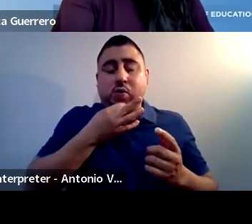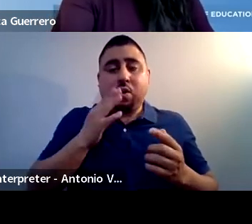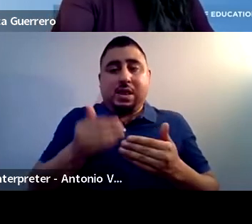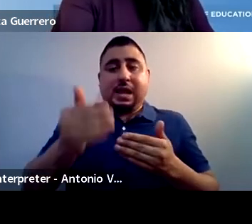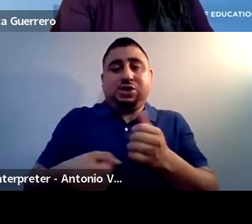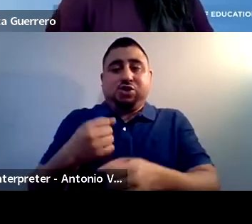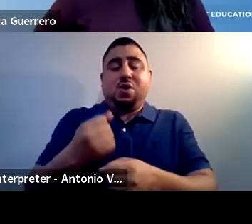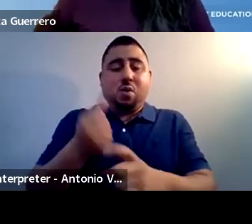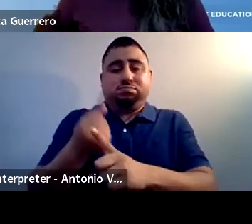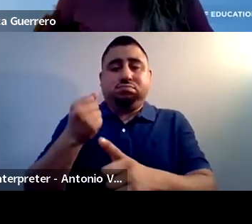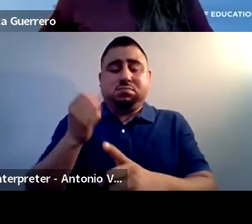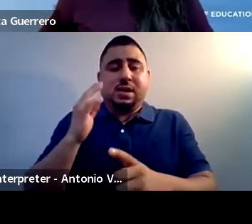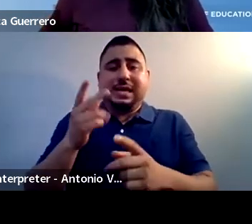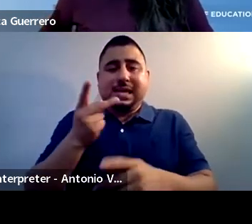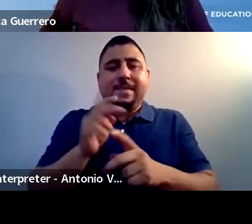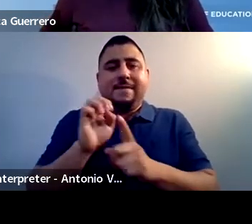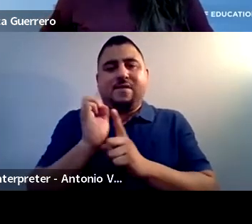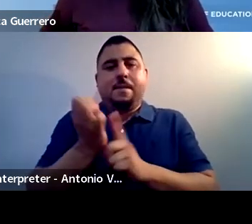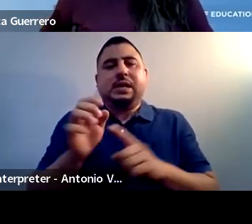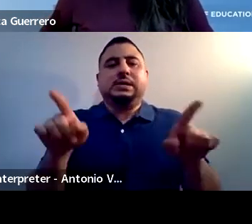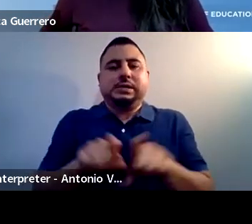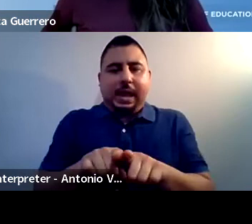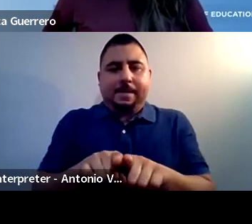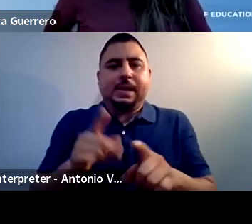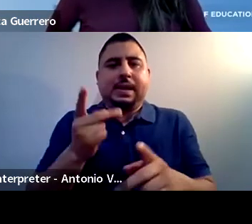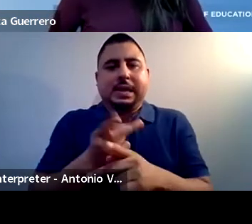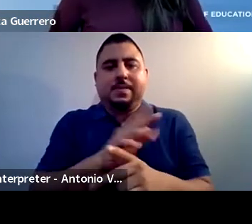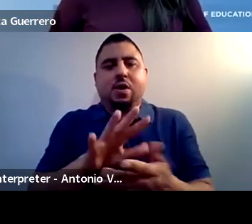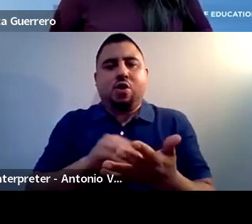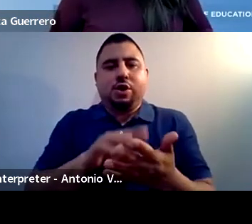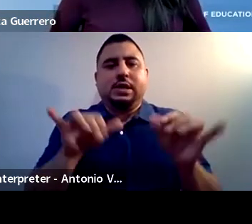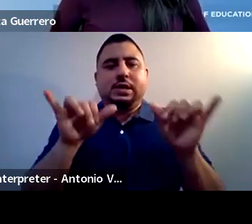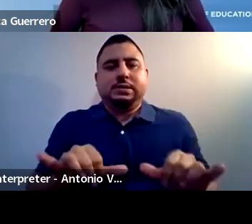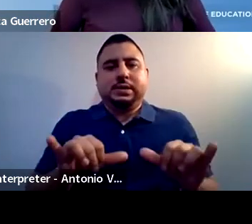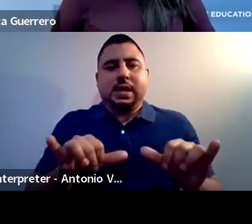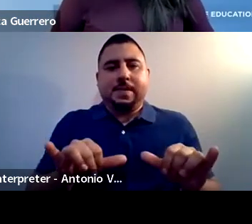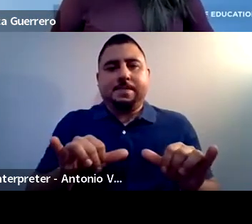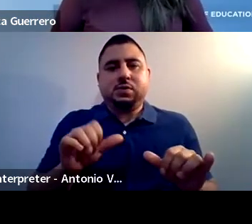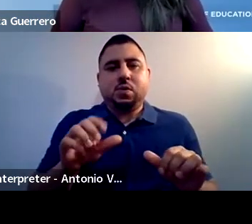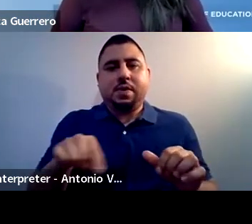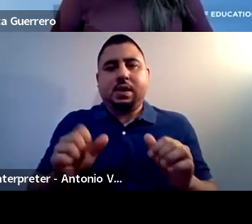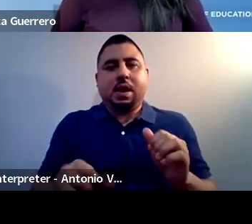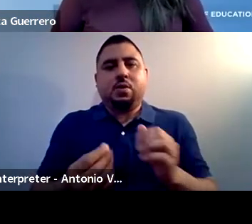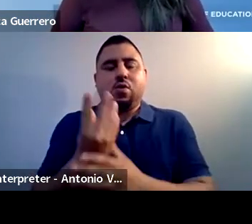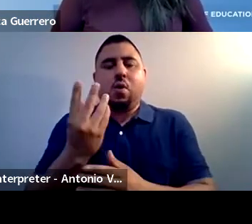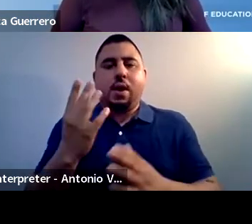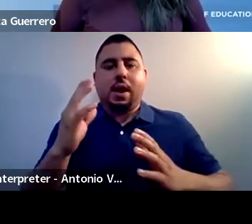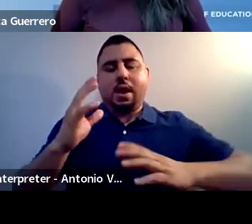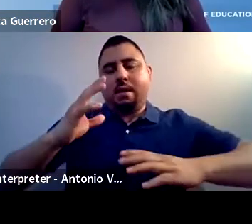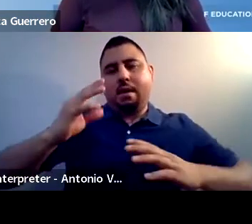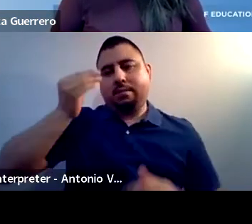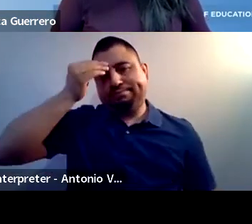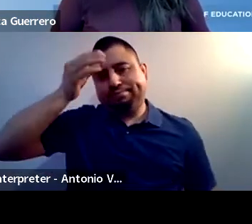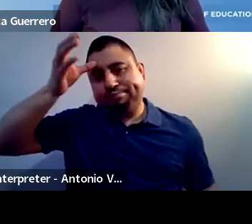years. Just keep their environment the same, keep their learning the same, so they can grow and expand and